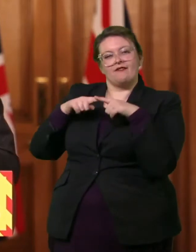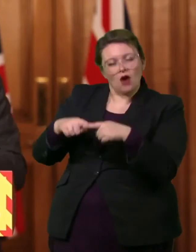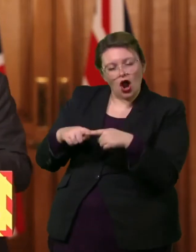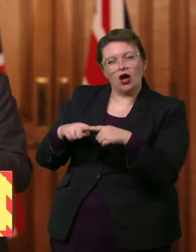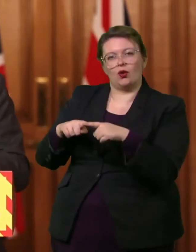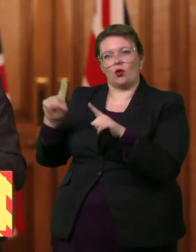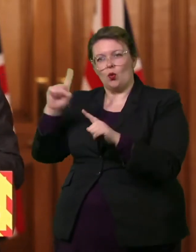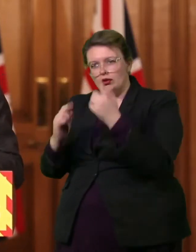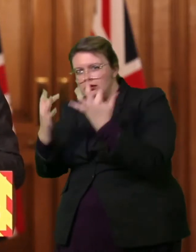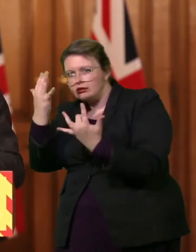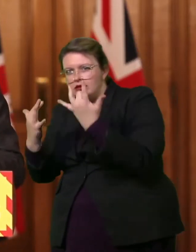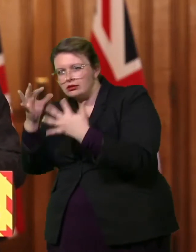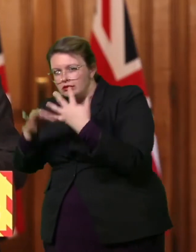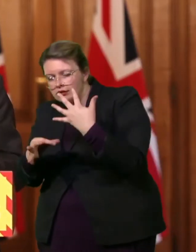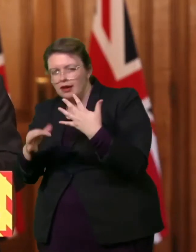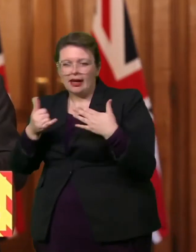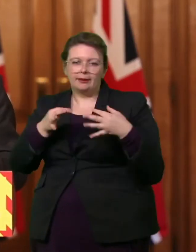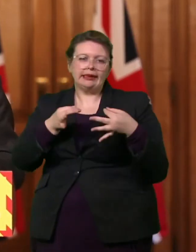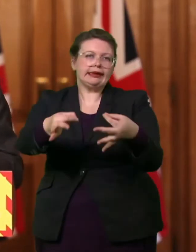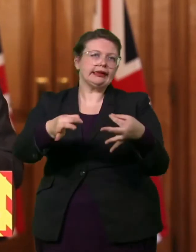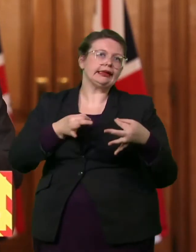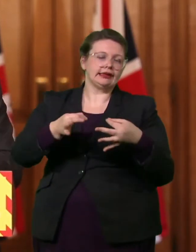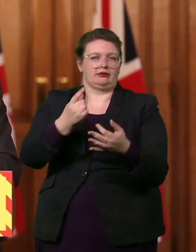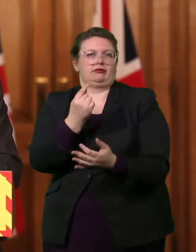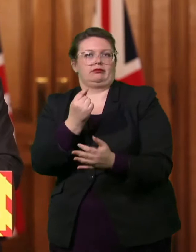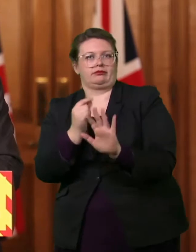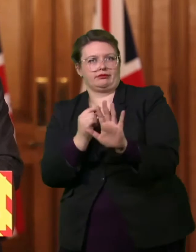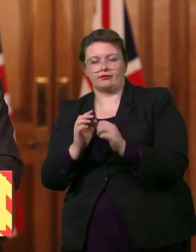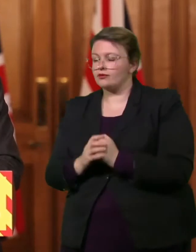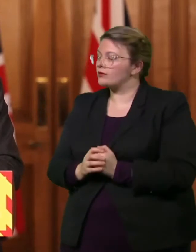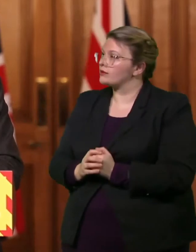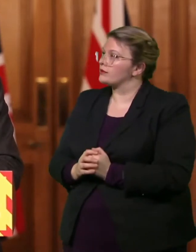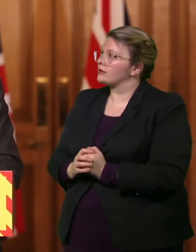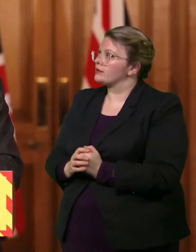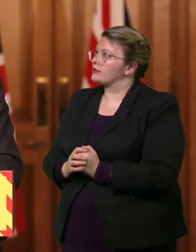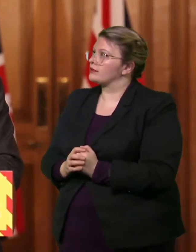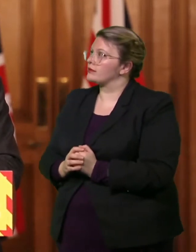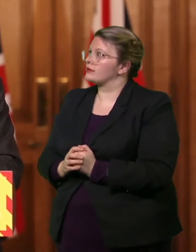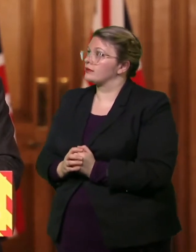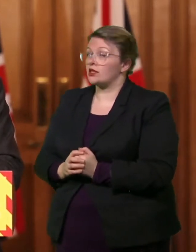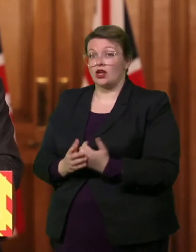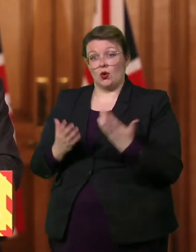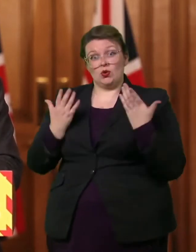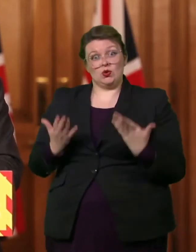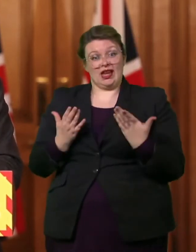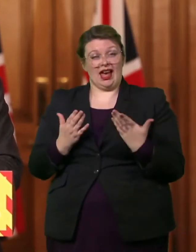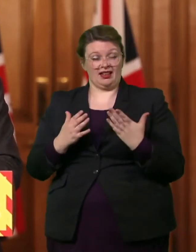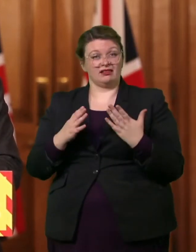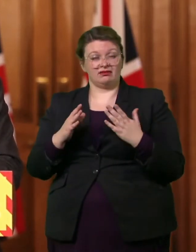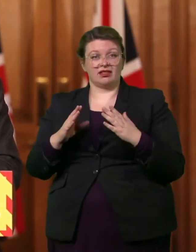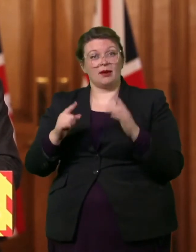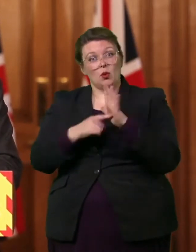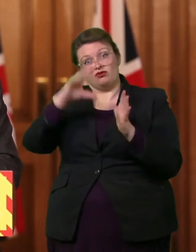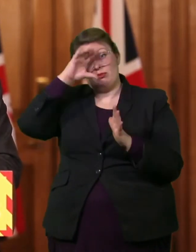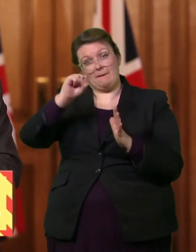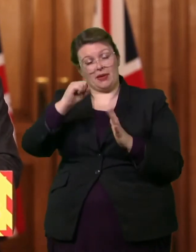have today set out the order in which we're going to vaccinate people, and people who are between 18